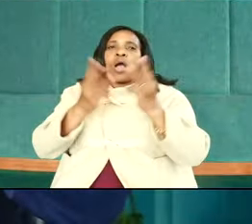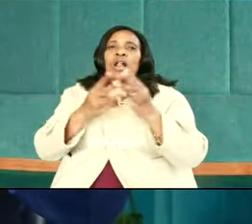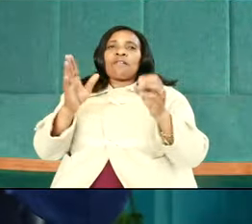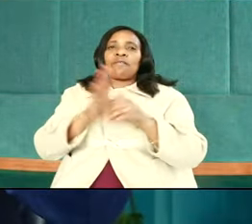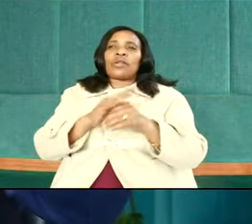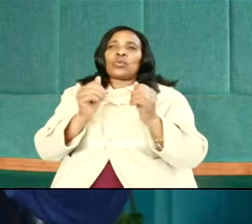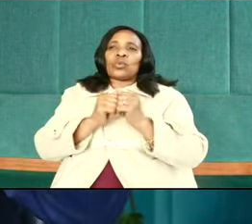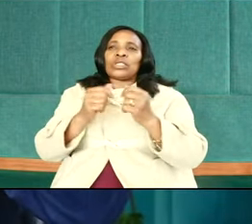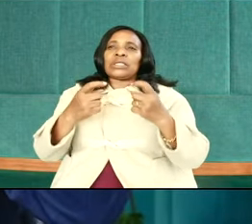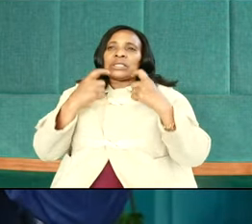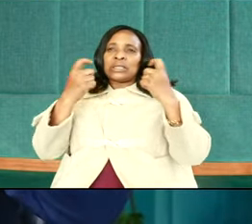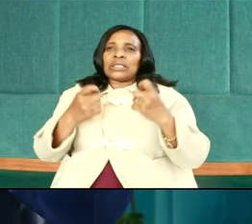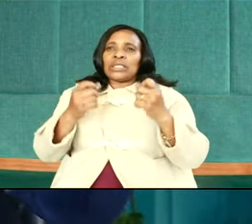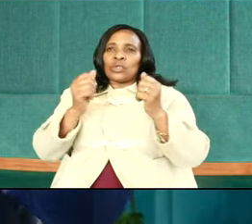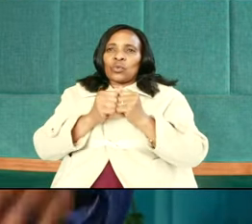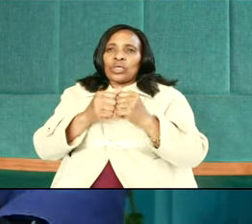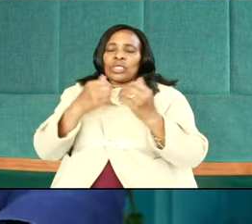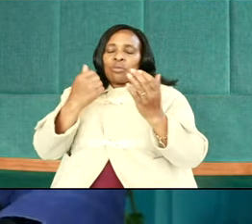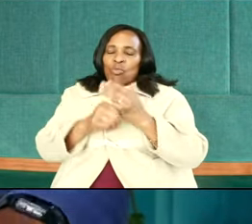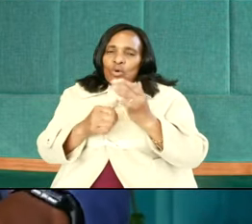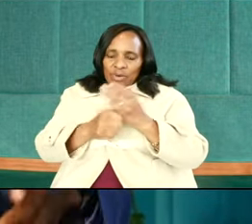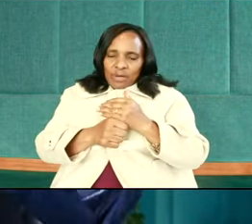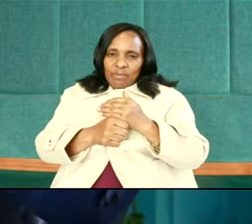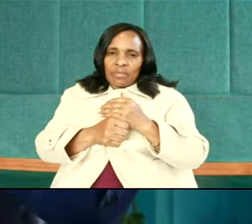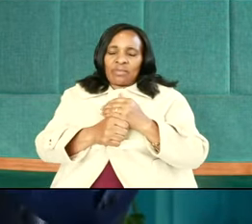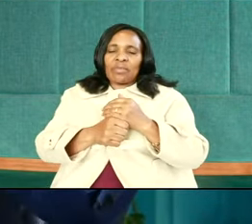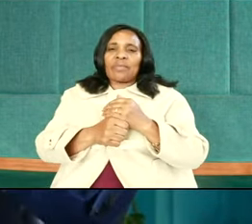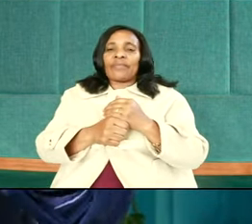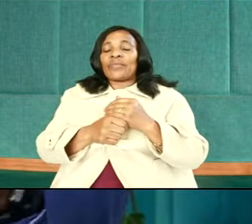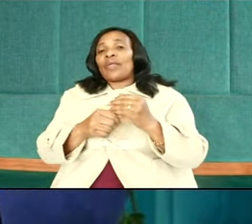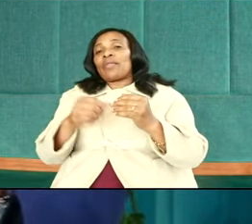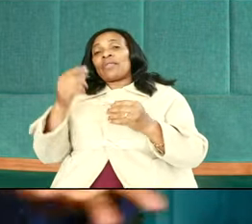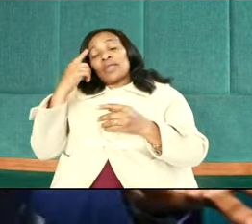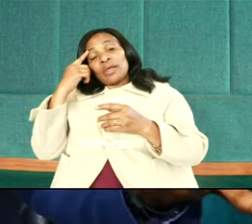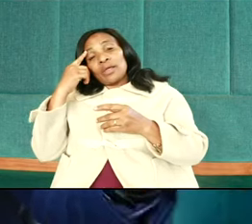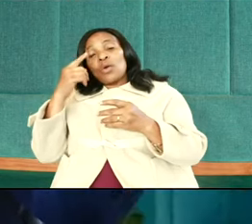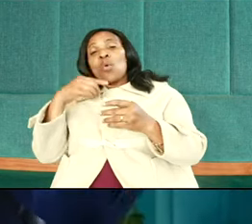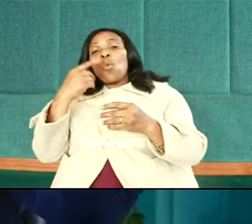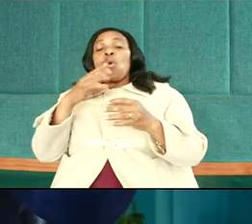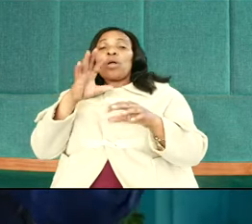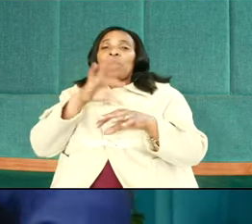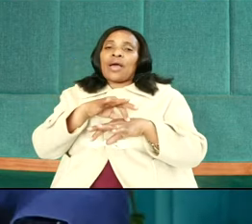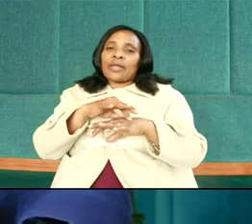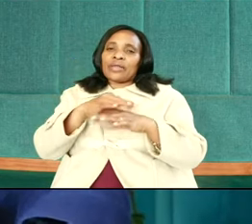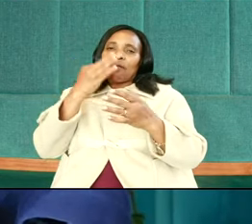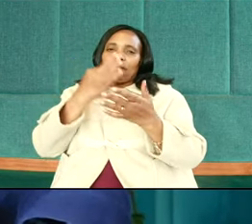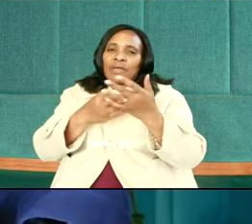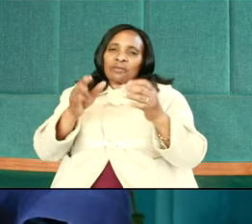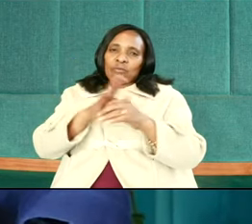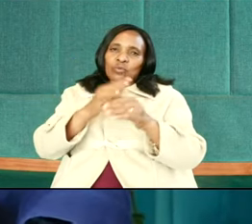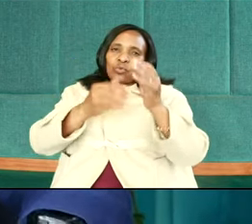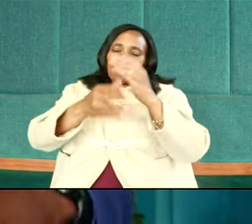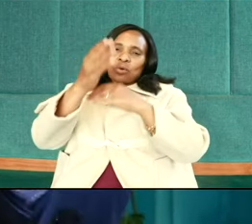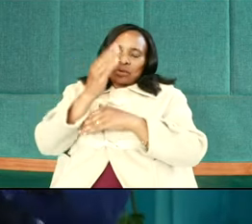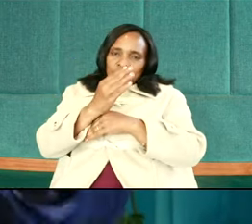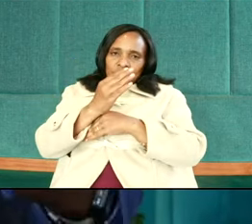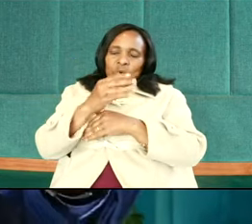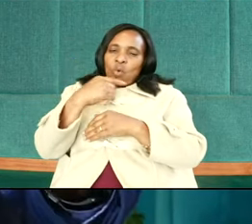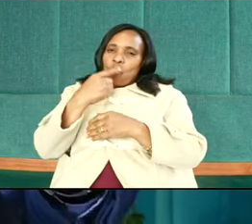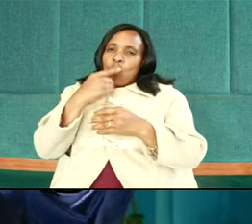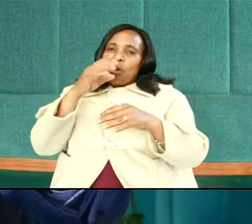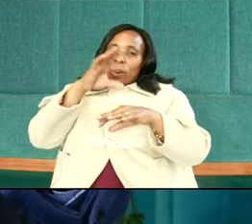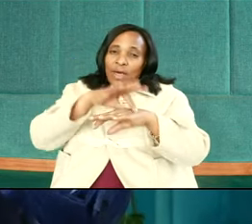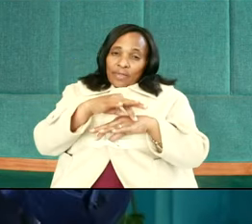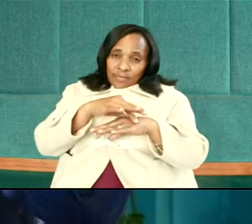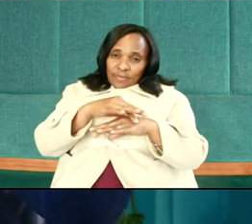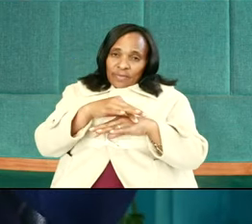sin and tumult and trouble, we often think that who on earth is faithful to God? You know, who on